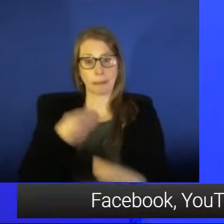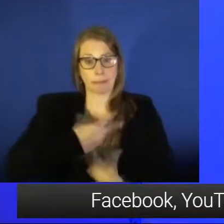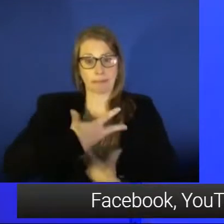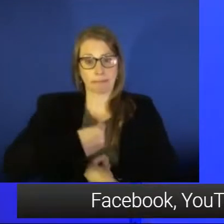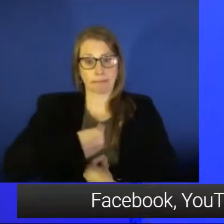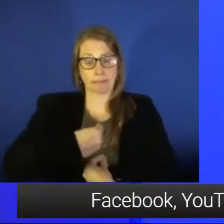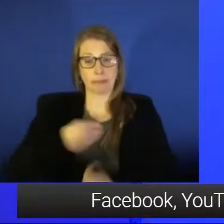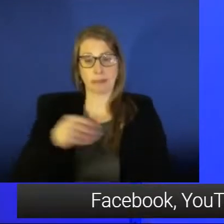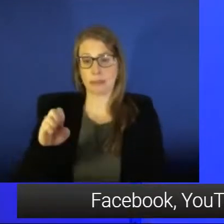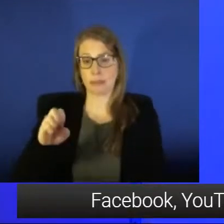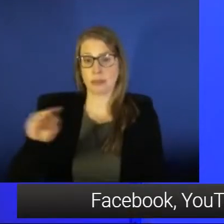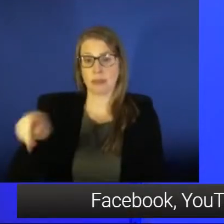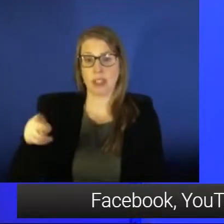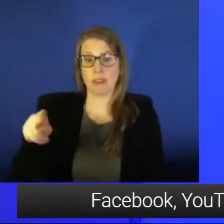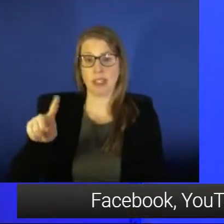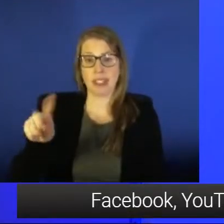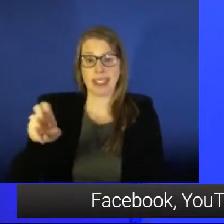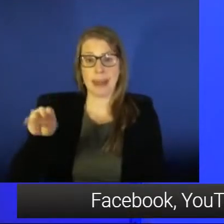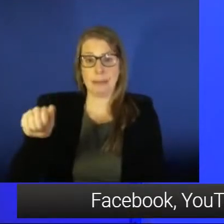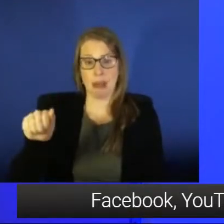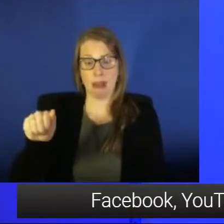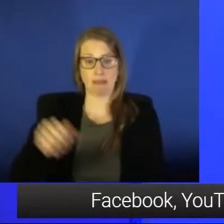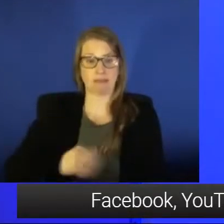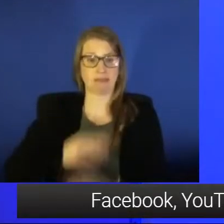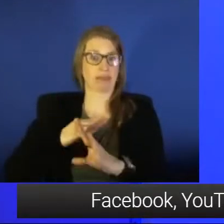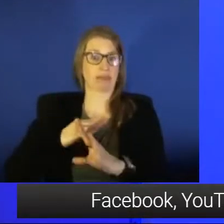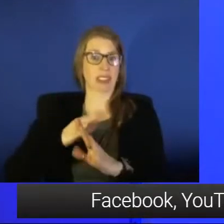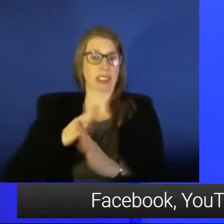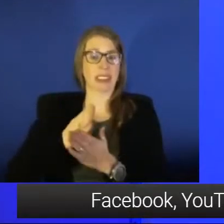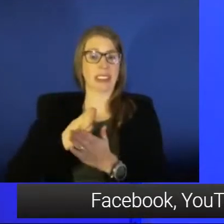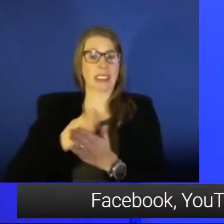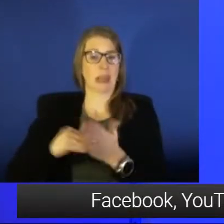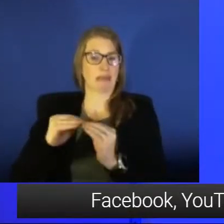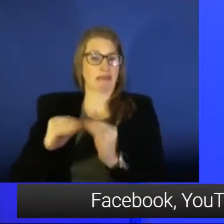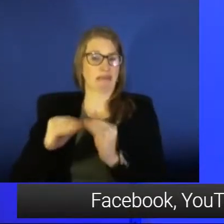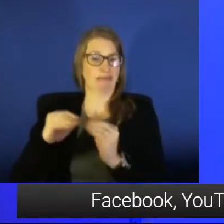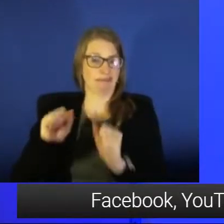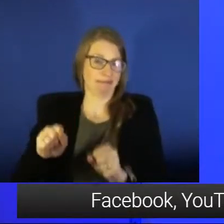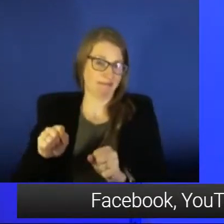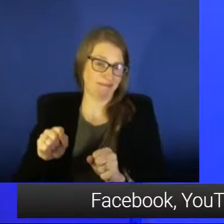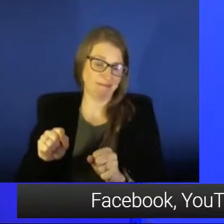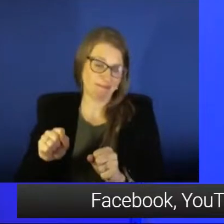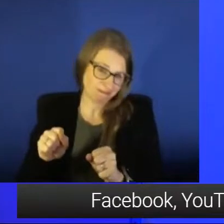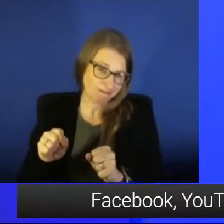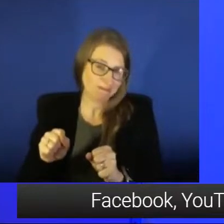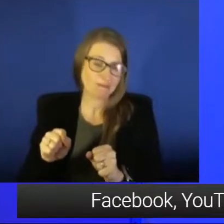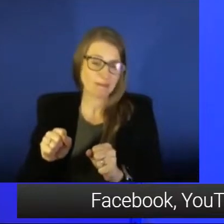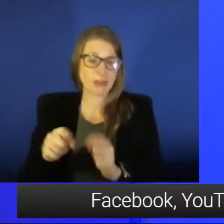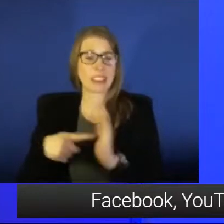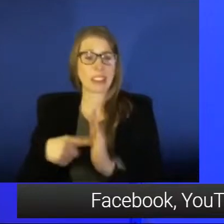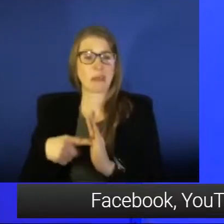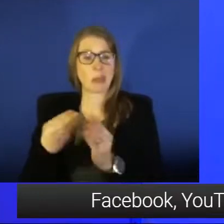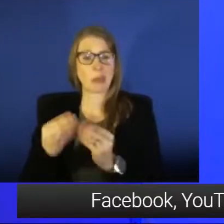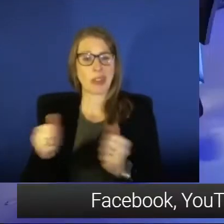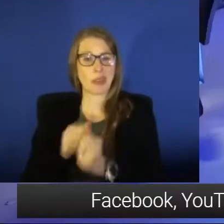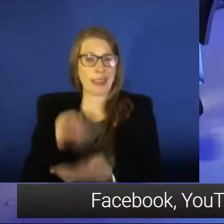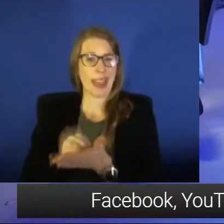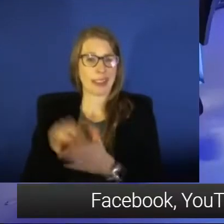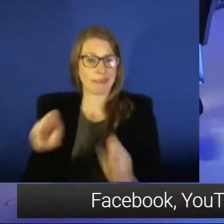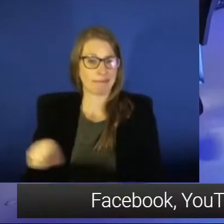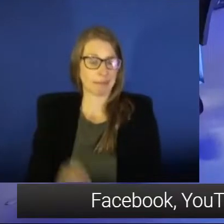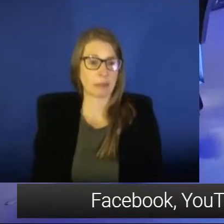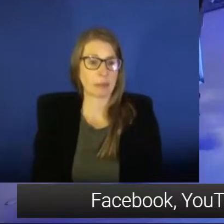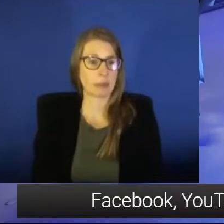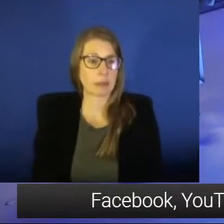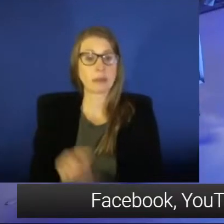they're obstructed, some of it's reversible, and so at least they can get symptom relief with that. And a lot of them, the ones